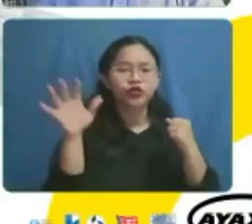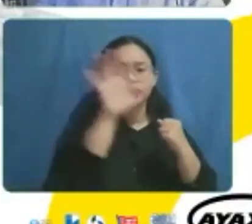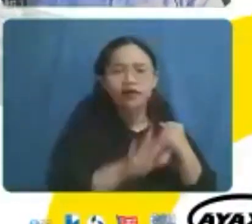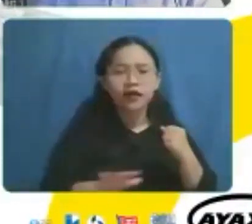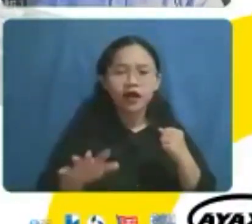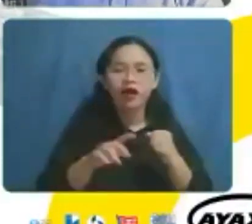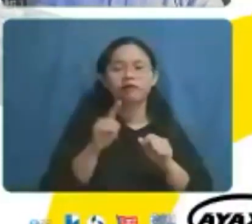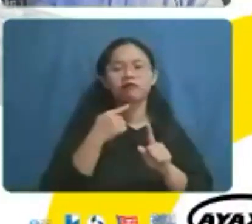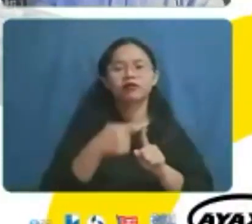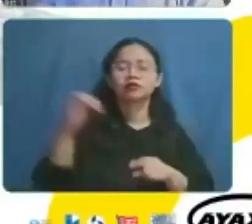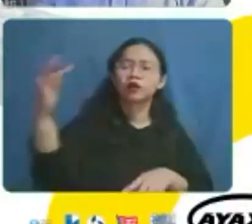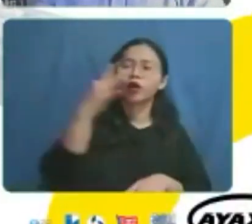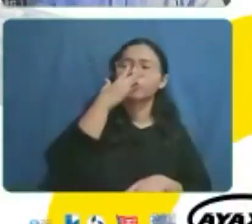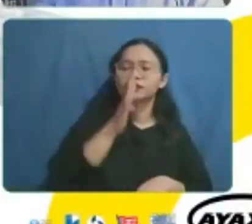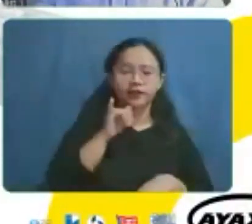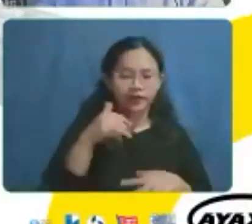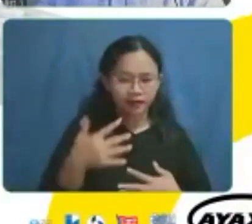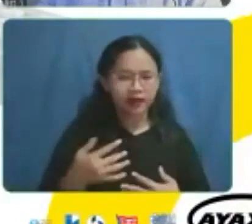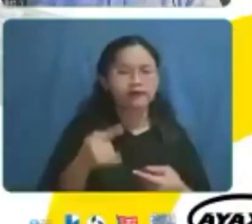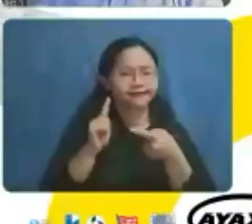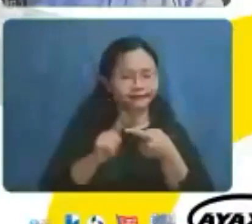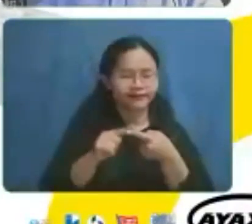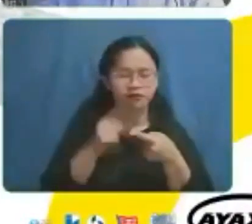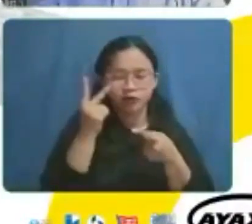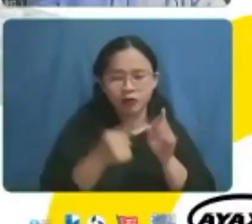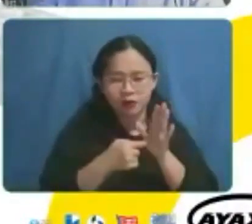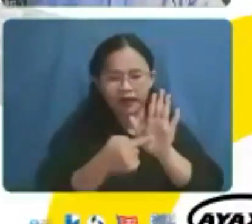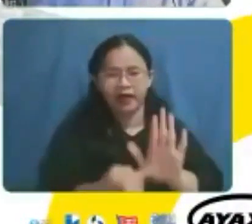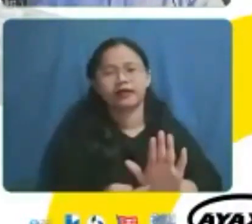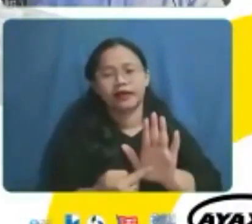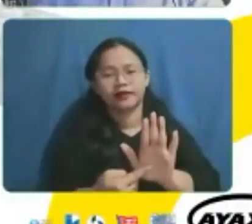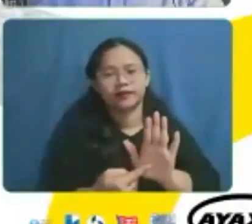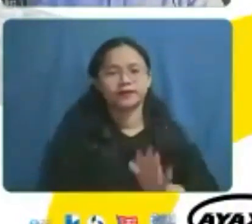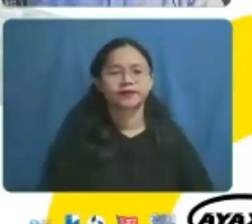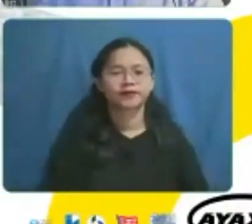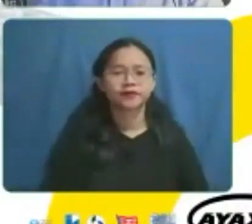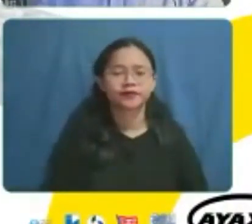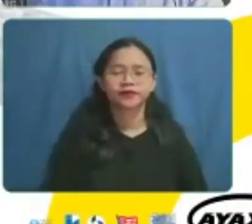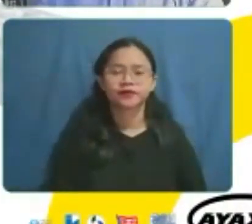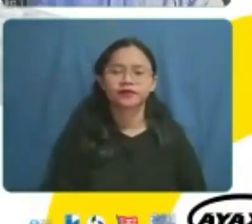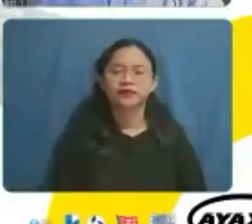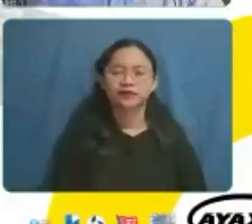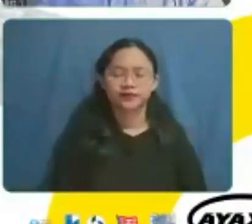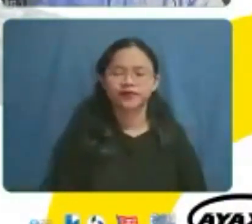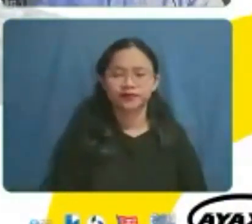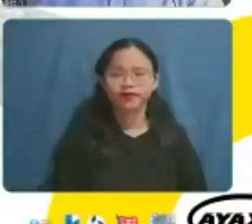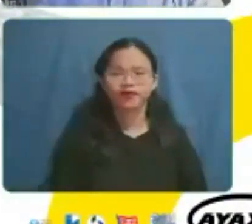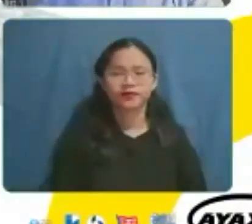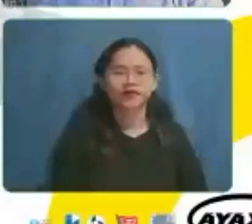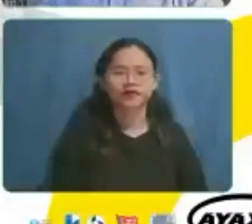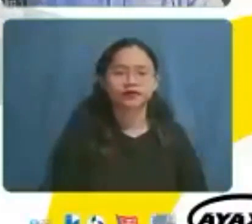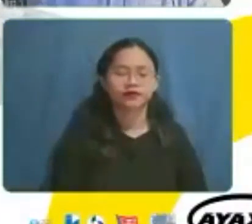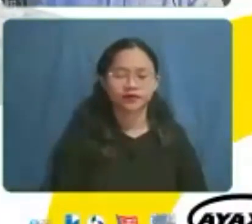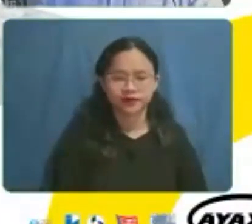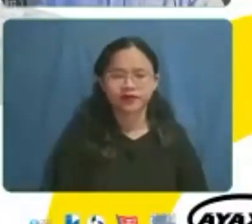6 areas: the overview of health issues at different life stages, specific long-term health